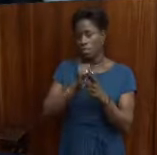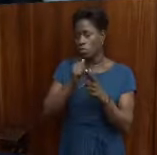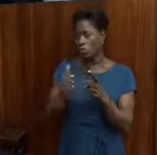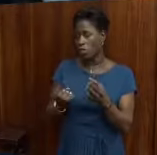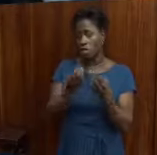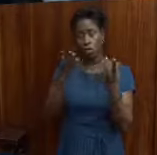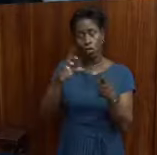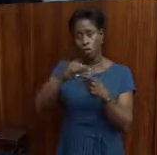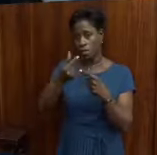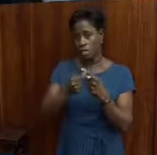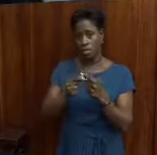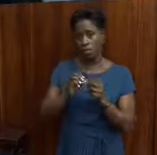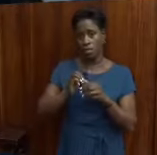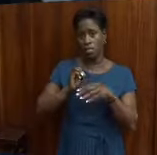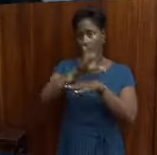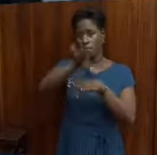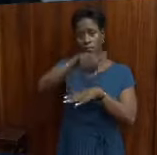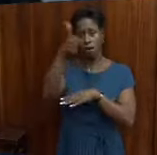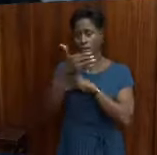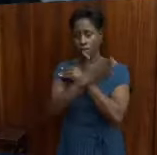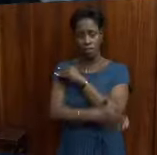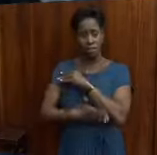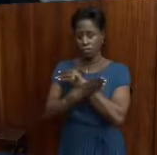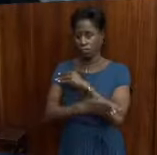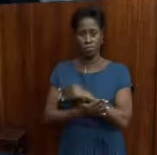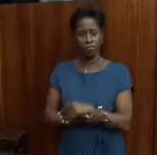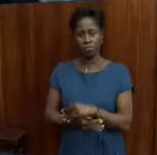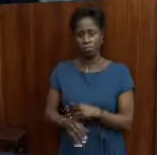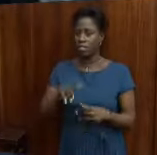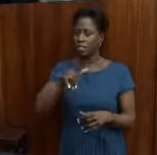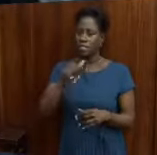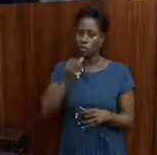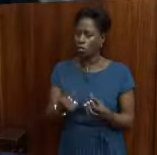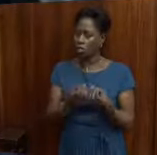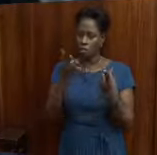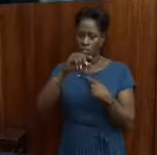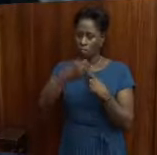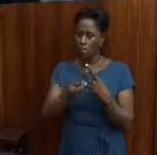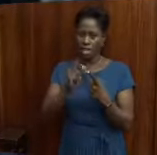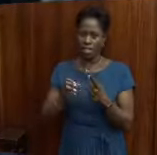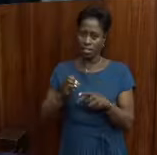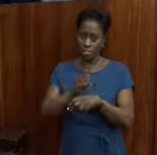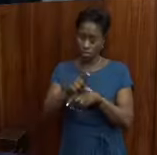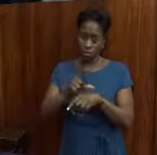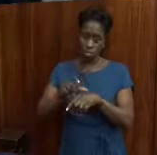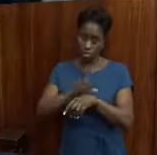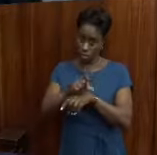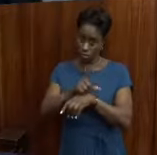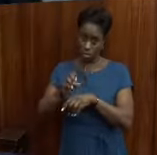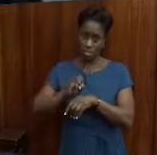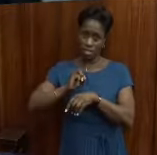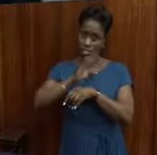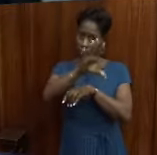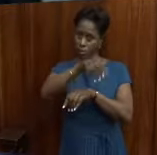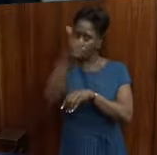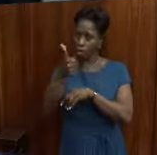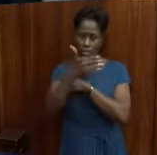by 45.4% to 4,583.2 tons with a value of $6.2